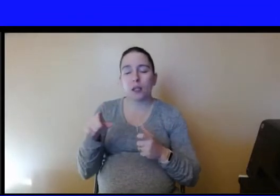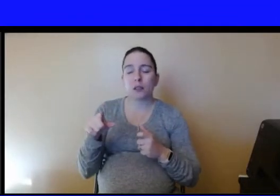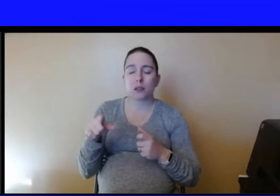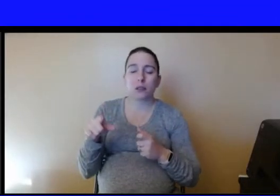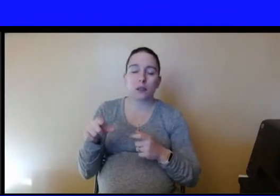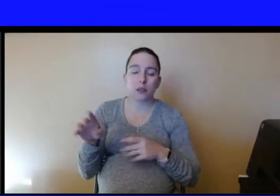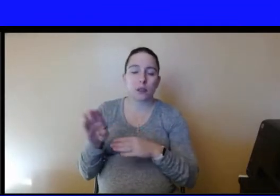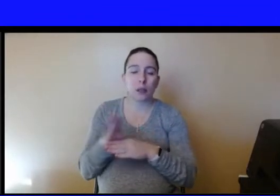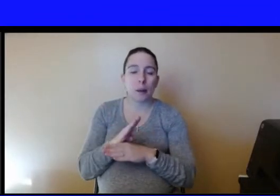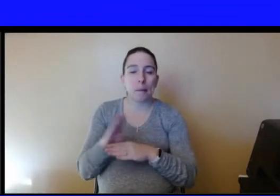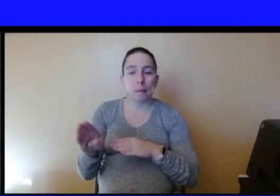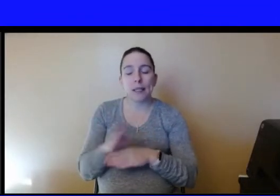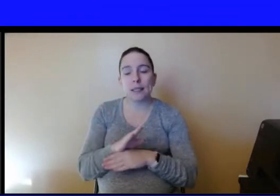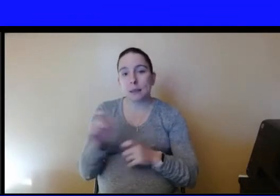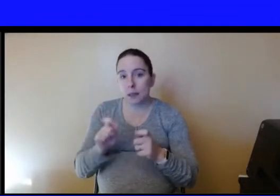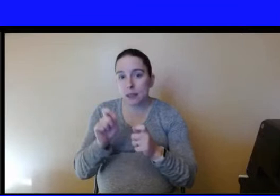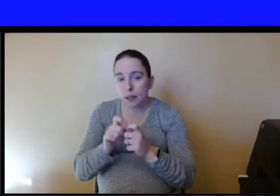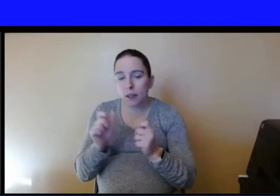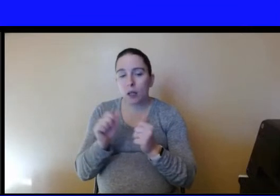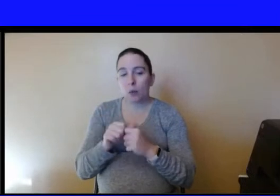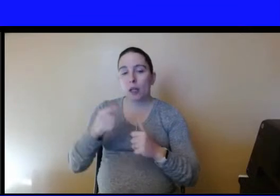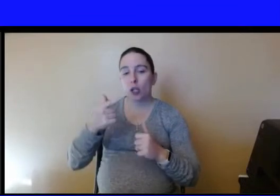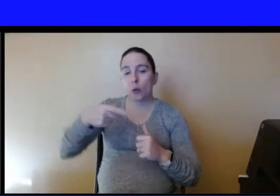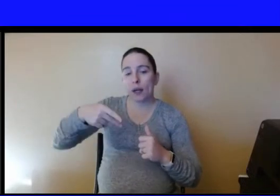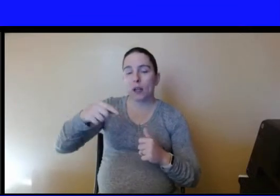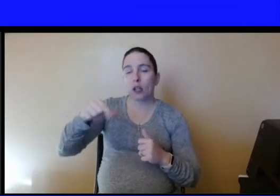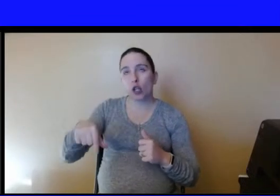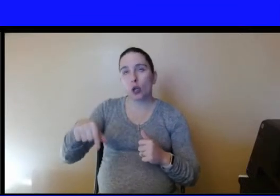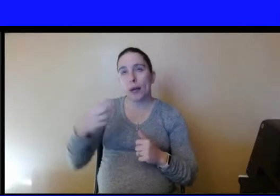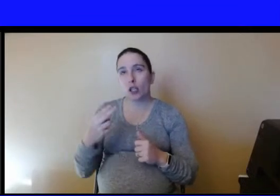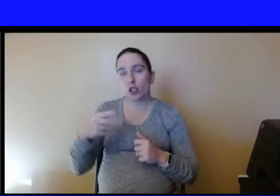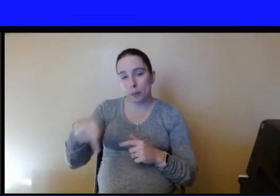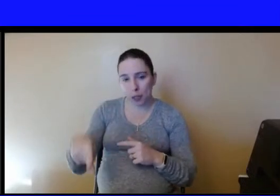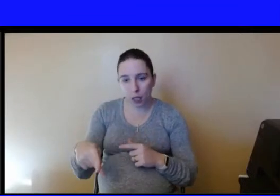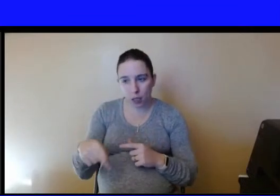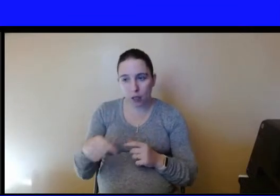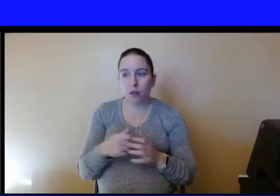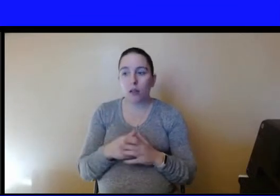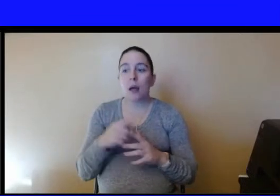Metro Plus. Now Metro Plus is providing network